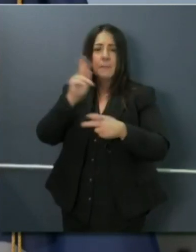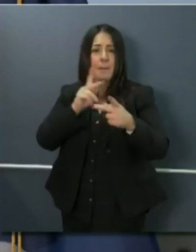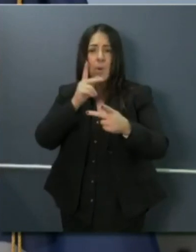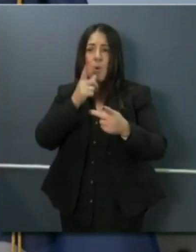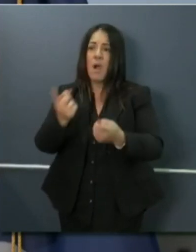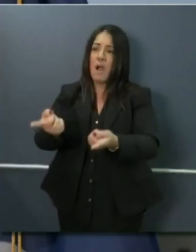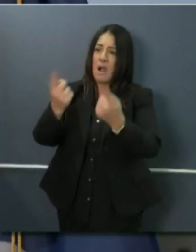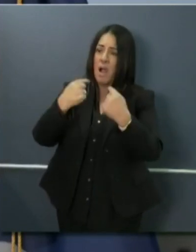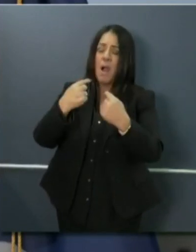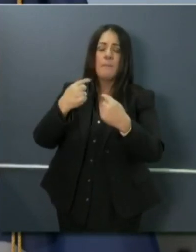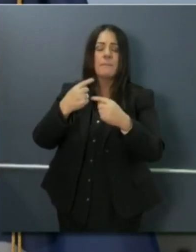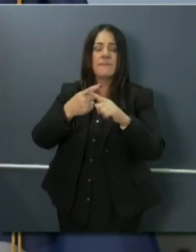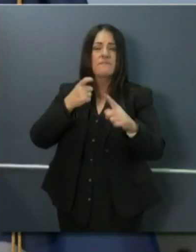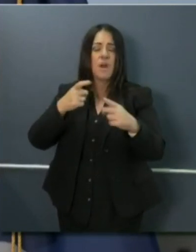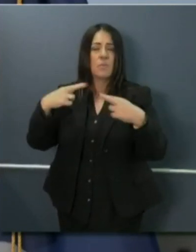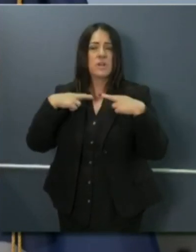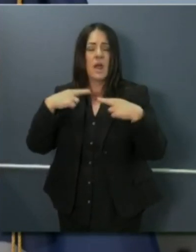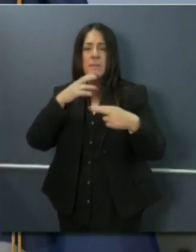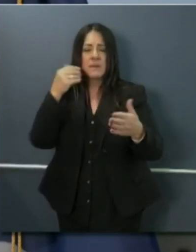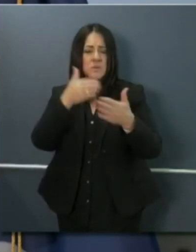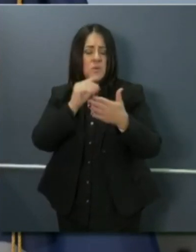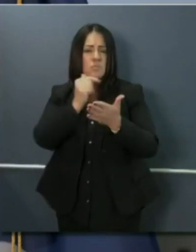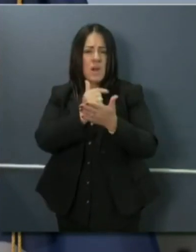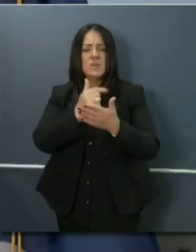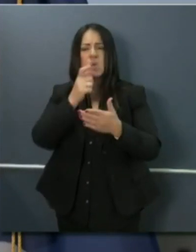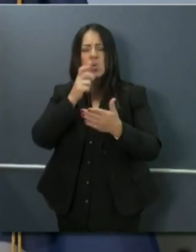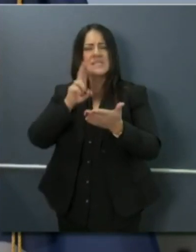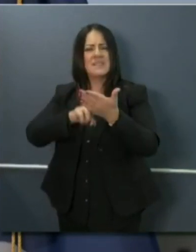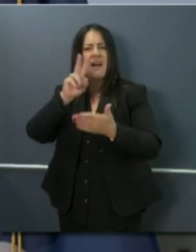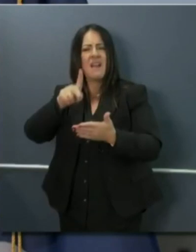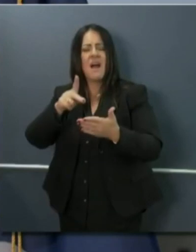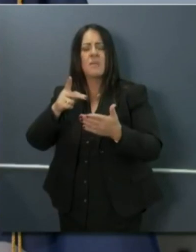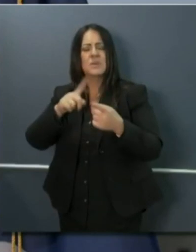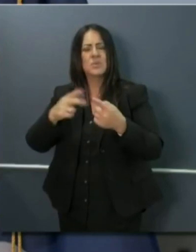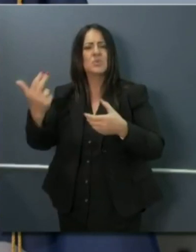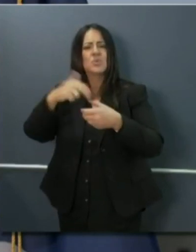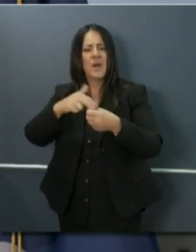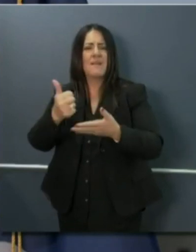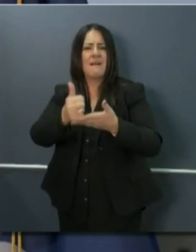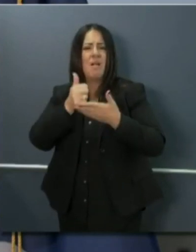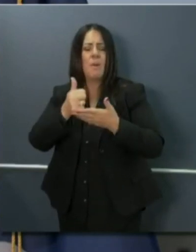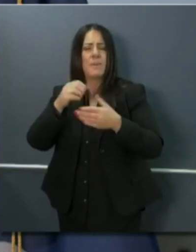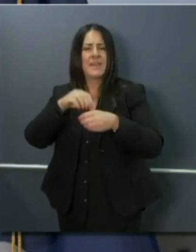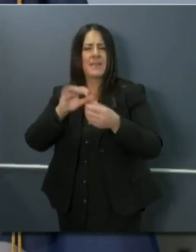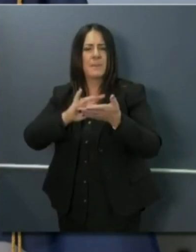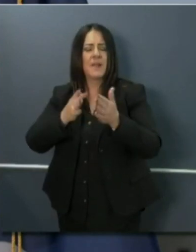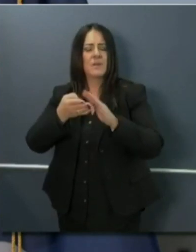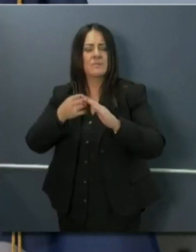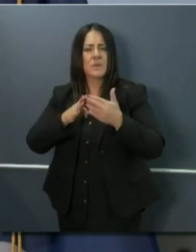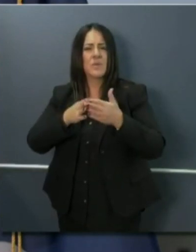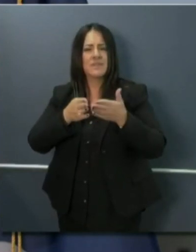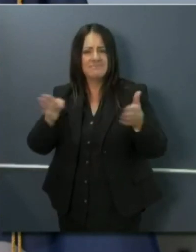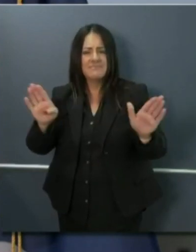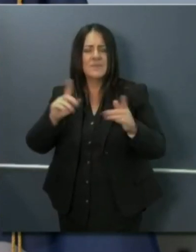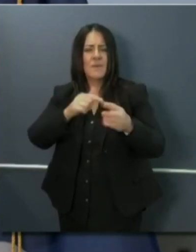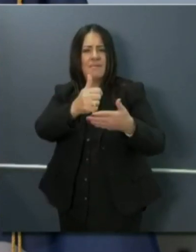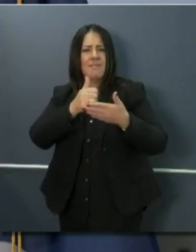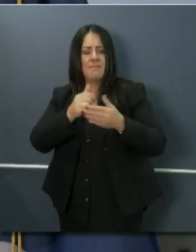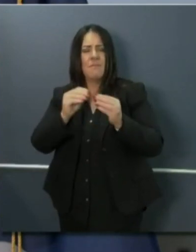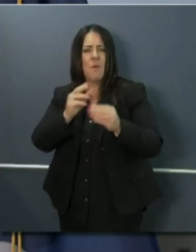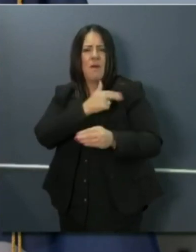healthcore.ca.gov efforts, with the human resources. In addition, though, I continue to make the case that PPE and the supply side of